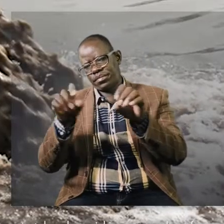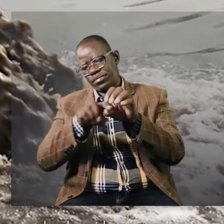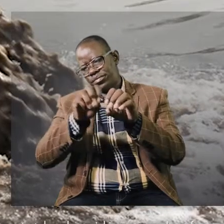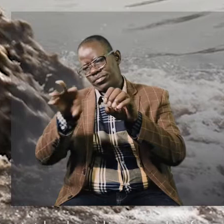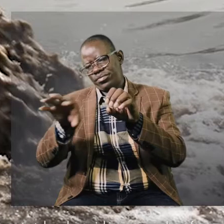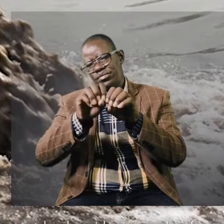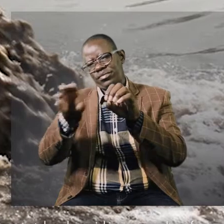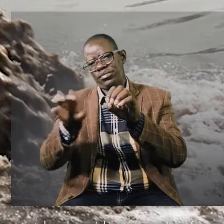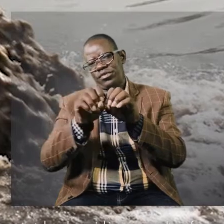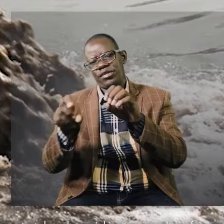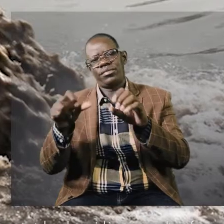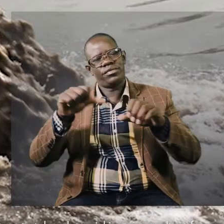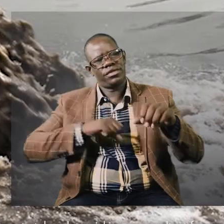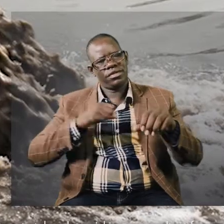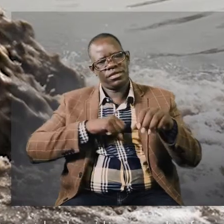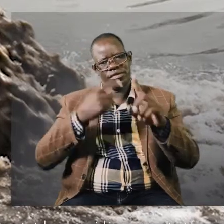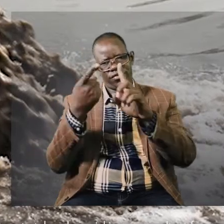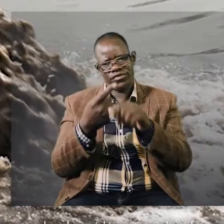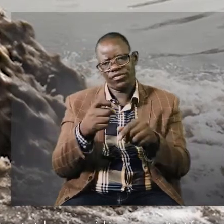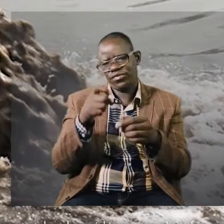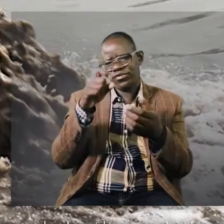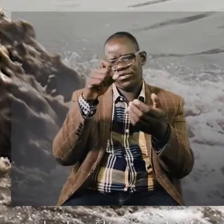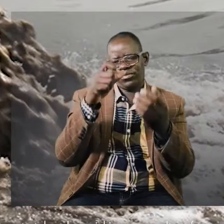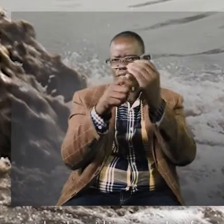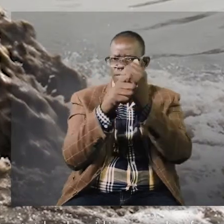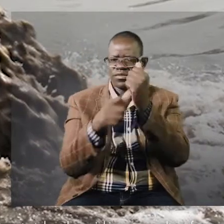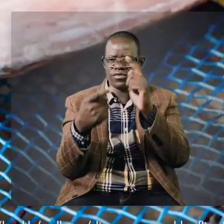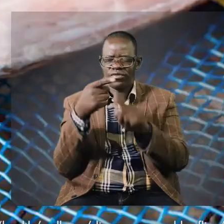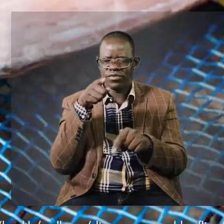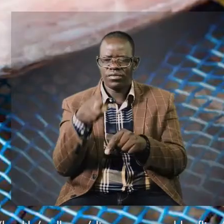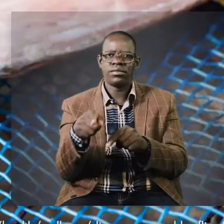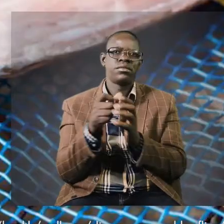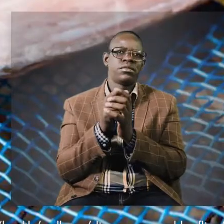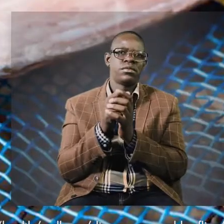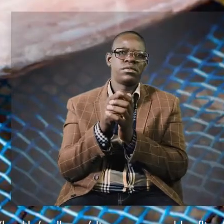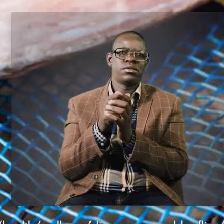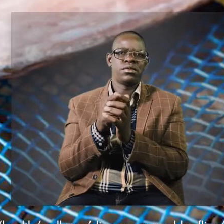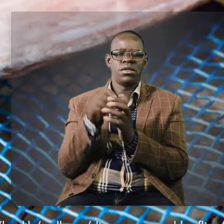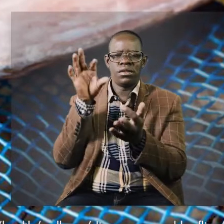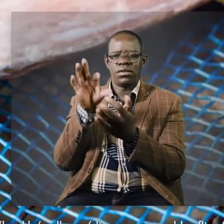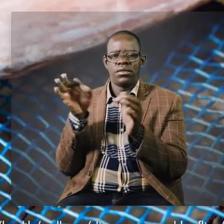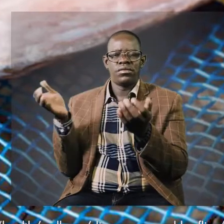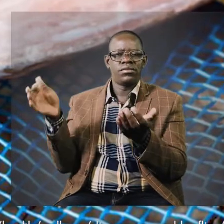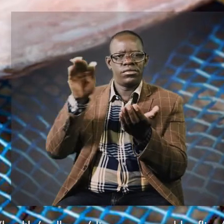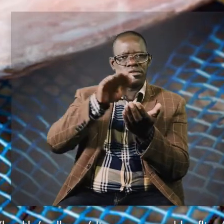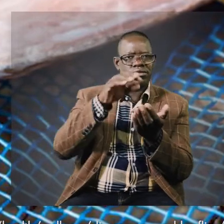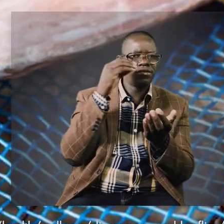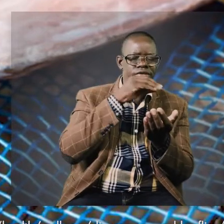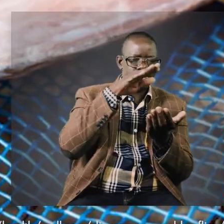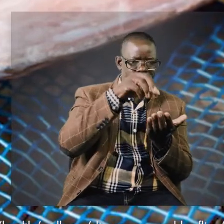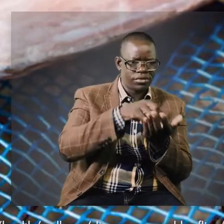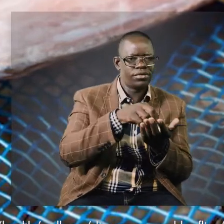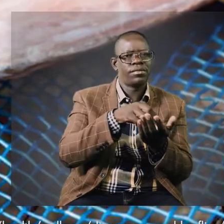drains and infection can be spread from feces left in the open. Flies spread bacteria to uncovered food and